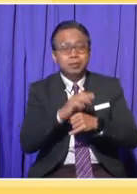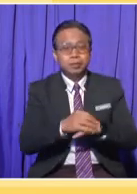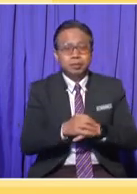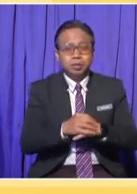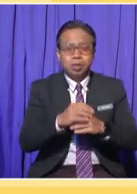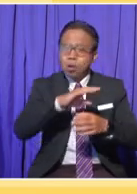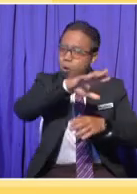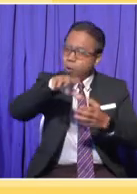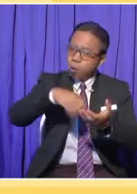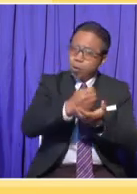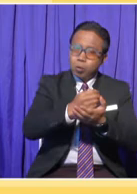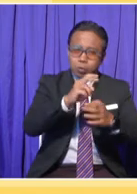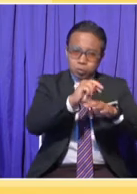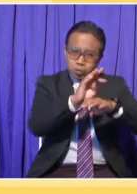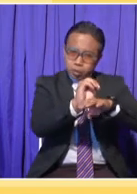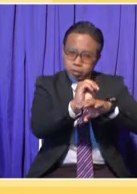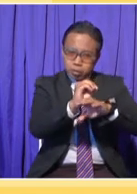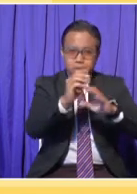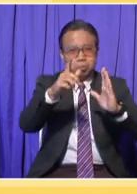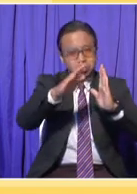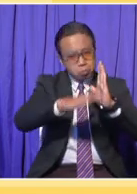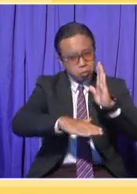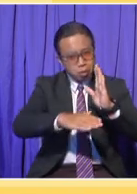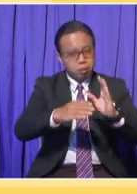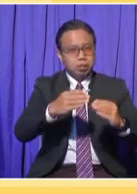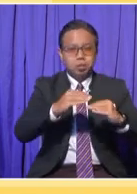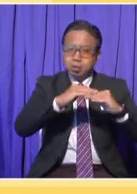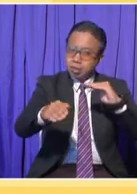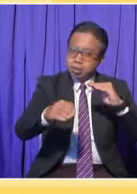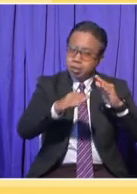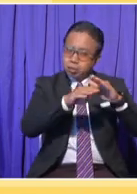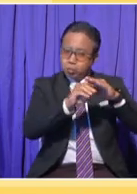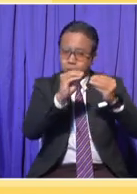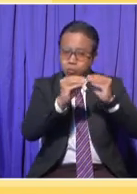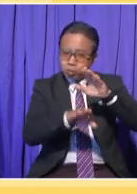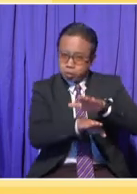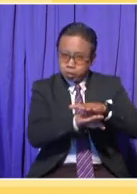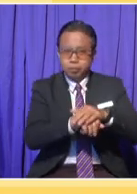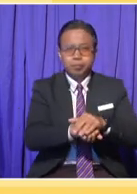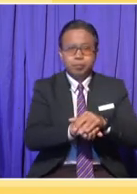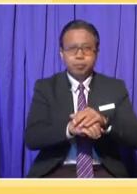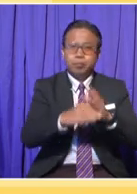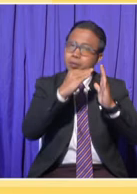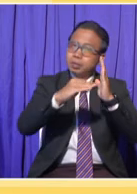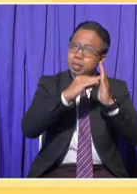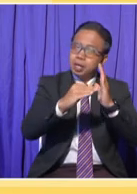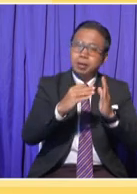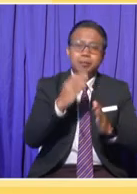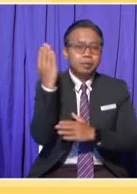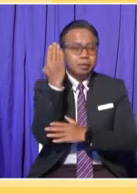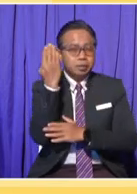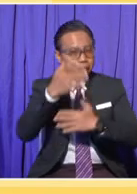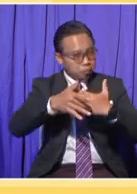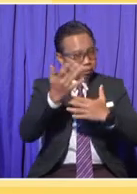the numerators are smaller than denominator. These are called proper fractions. A